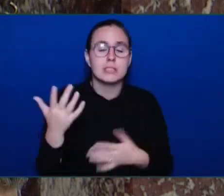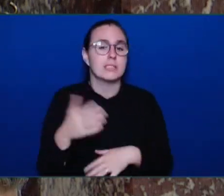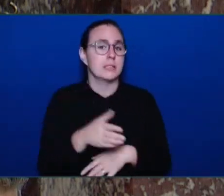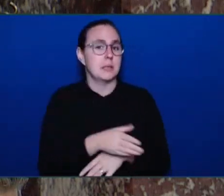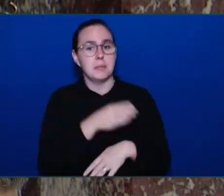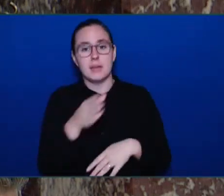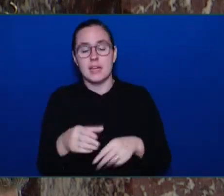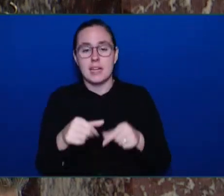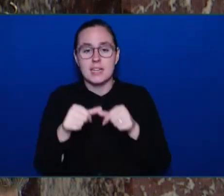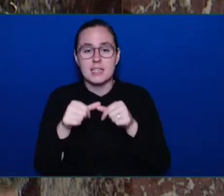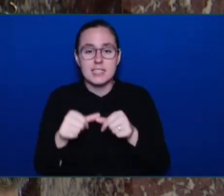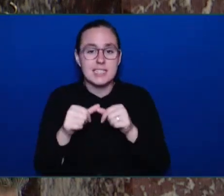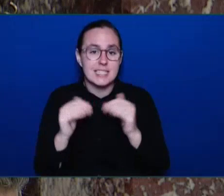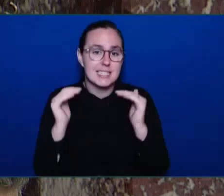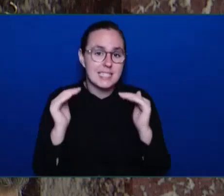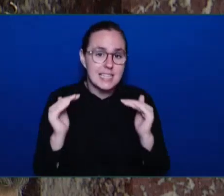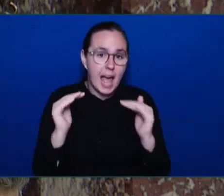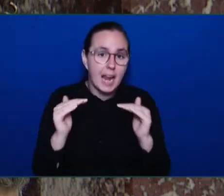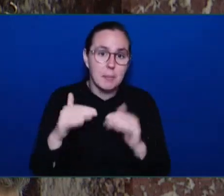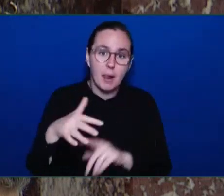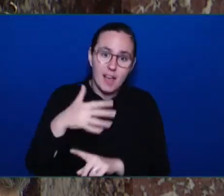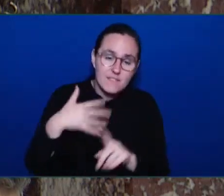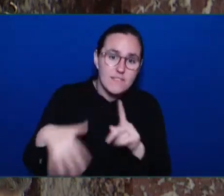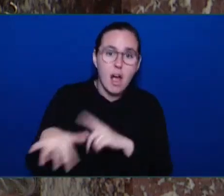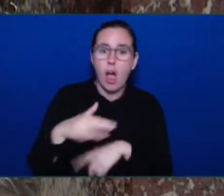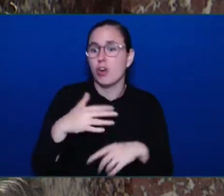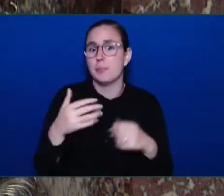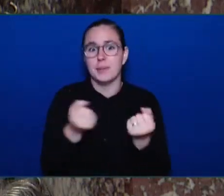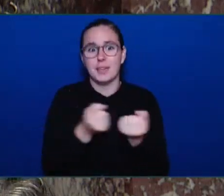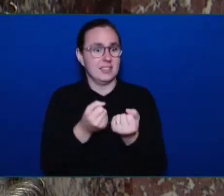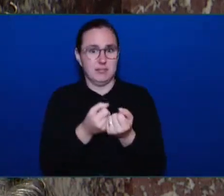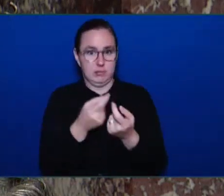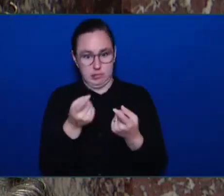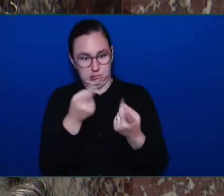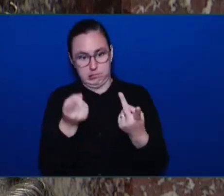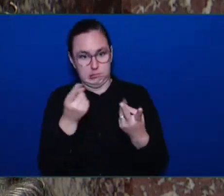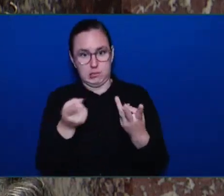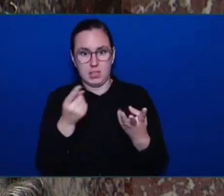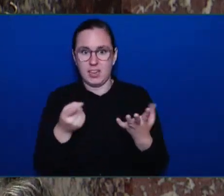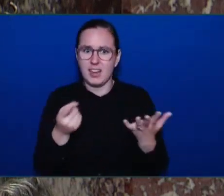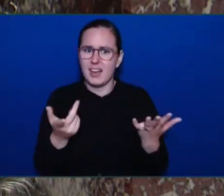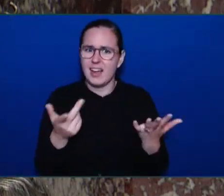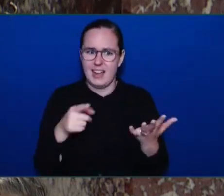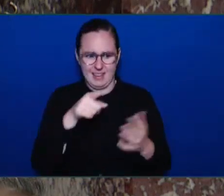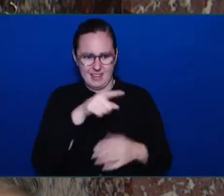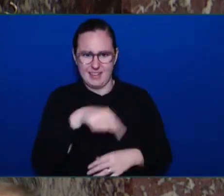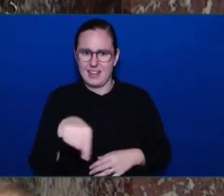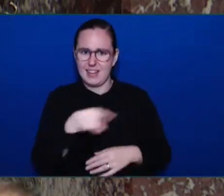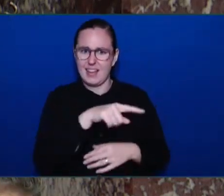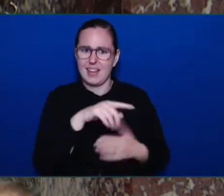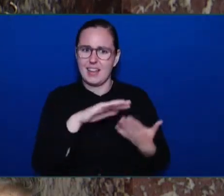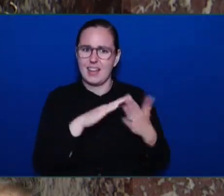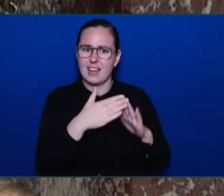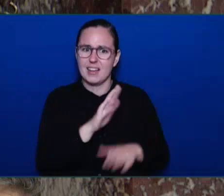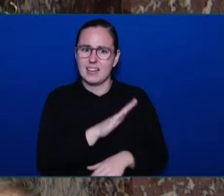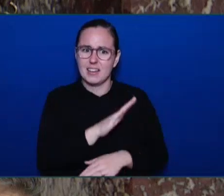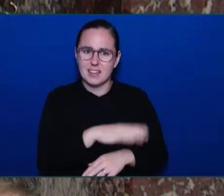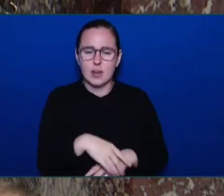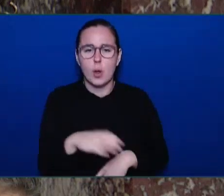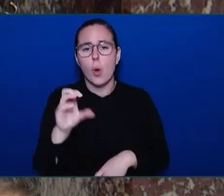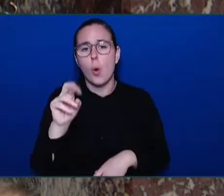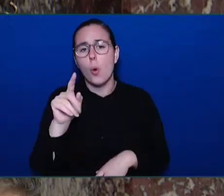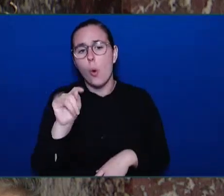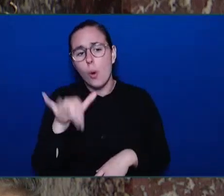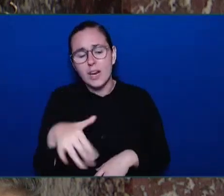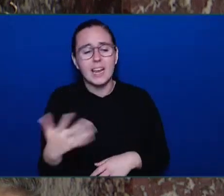communities, including Courtenay, Nanaimo, the Shuswap Nation, Numgees First Nation, Campbell River, North Cowichan,